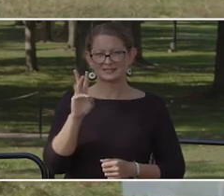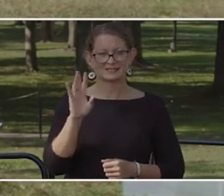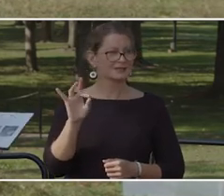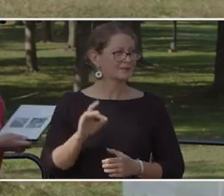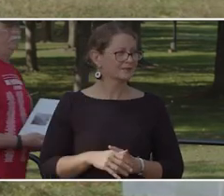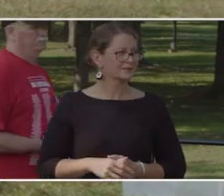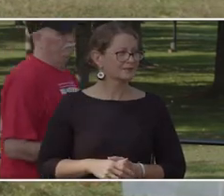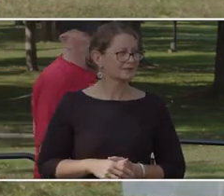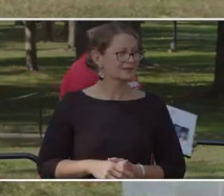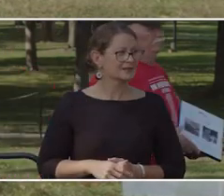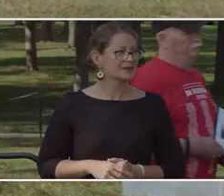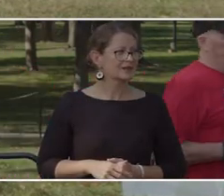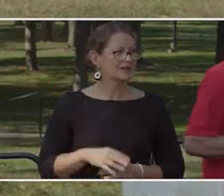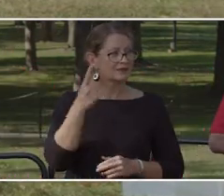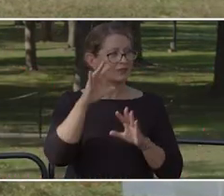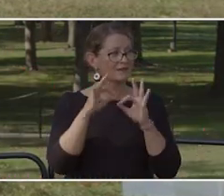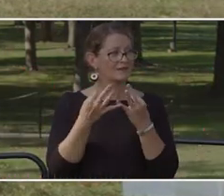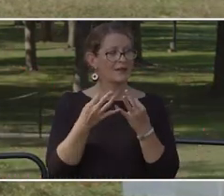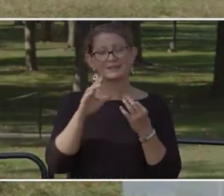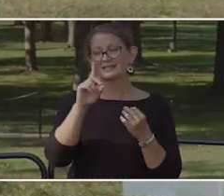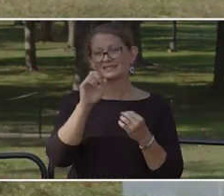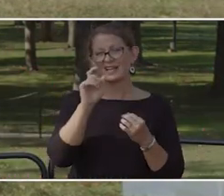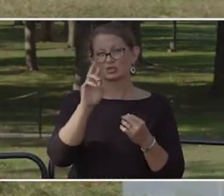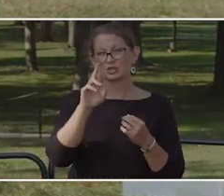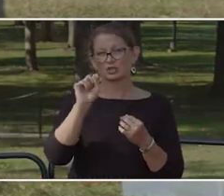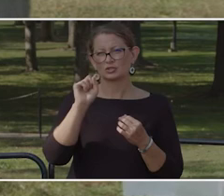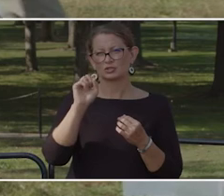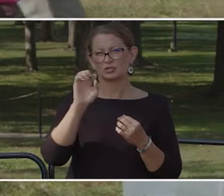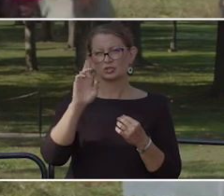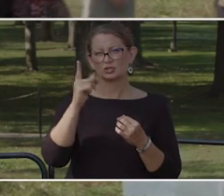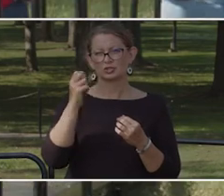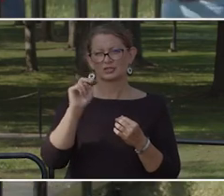1967-68. On behalf of the family of Dexter Sturgeon, Sr., U.S. Army.